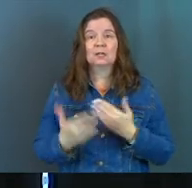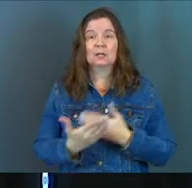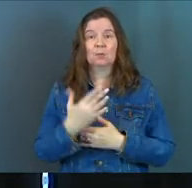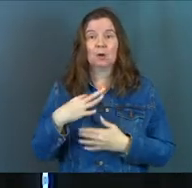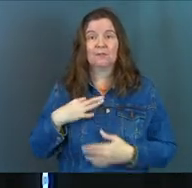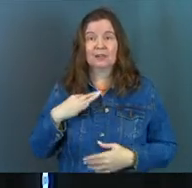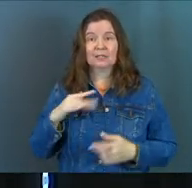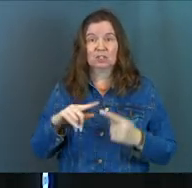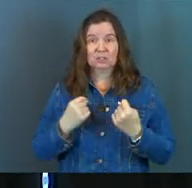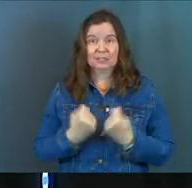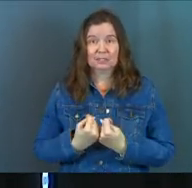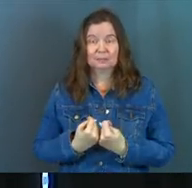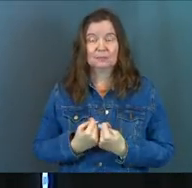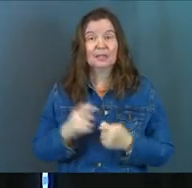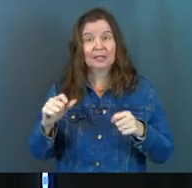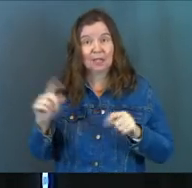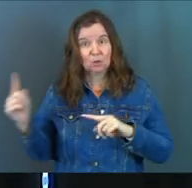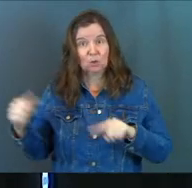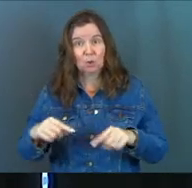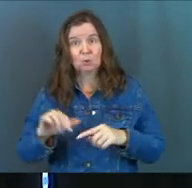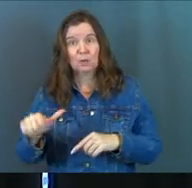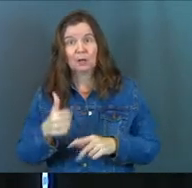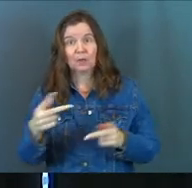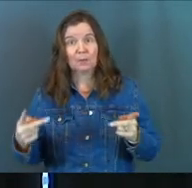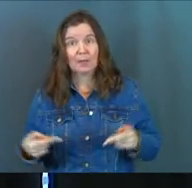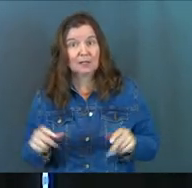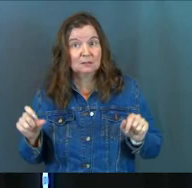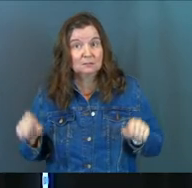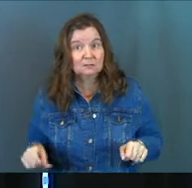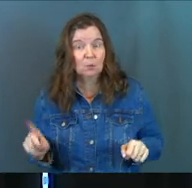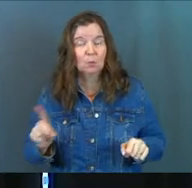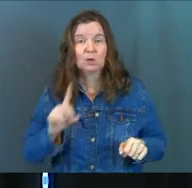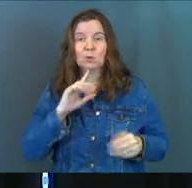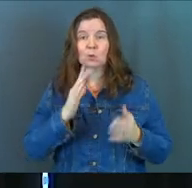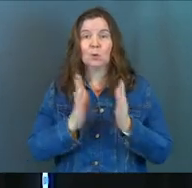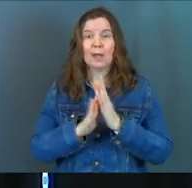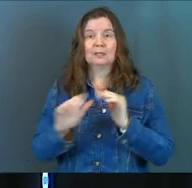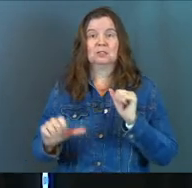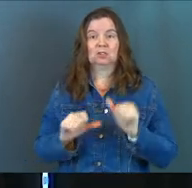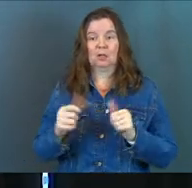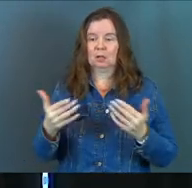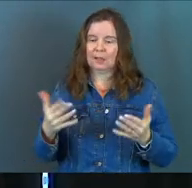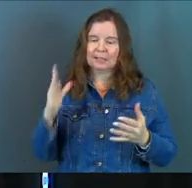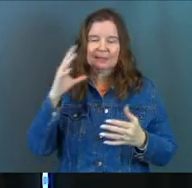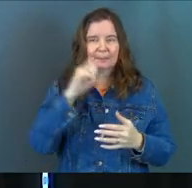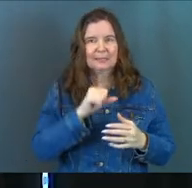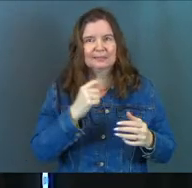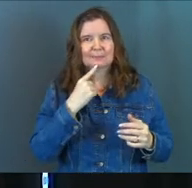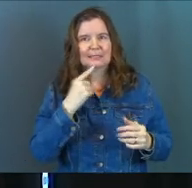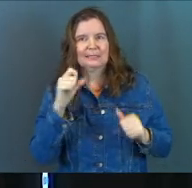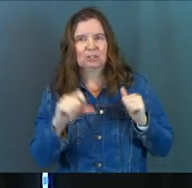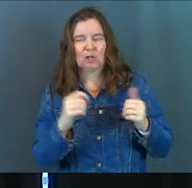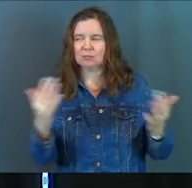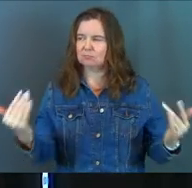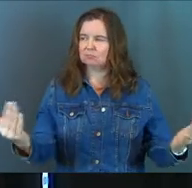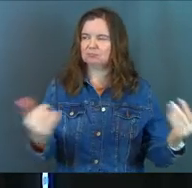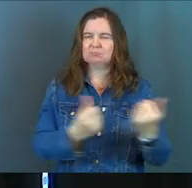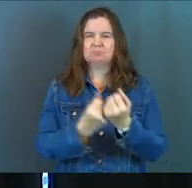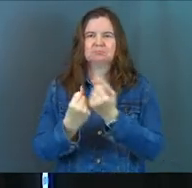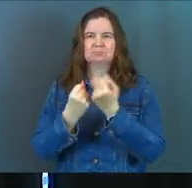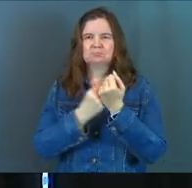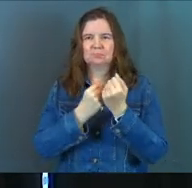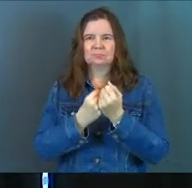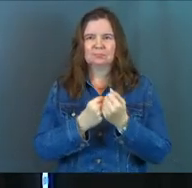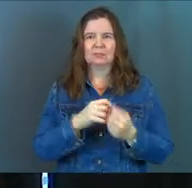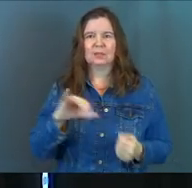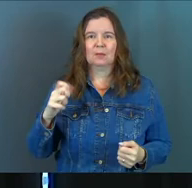morning volunteer teams, can you go to another place where you ask each other, let's miss each other?